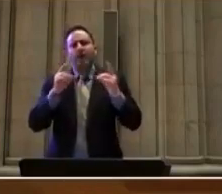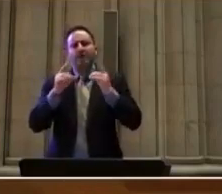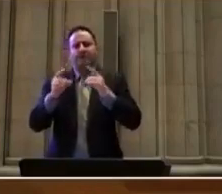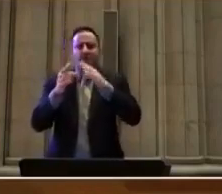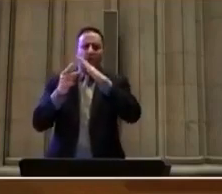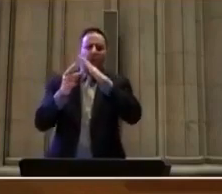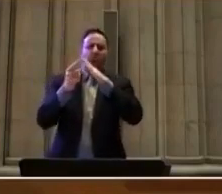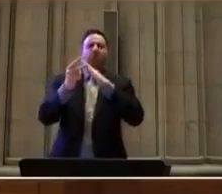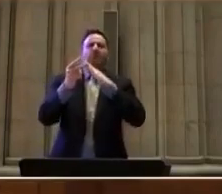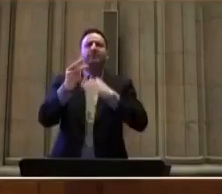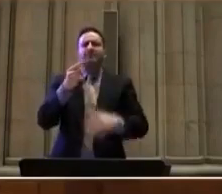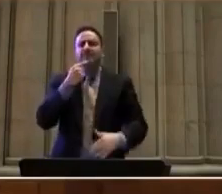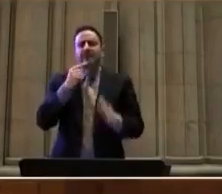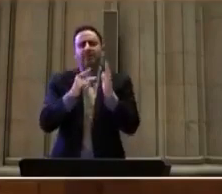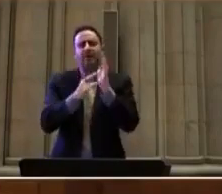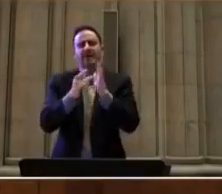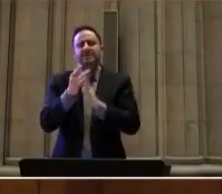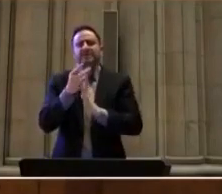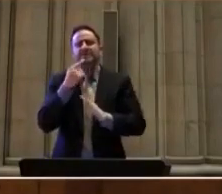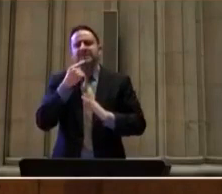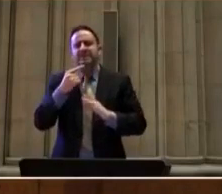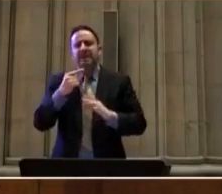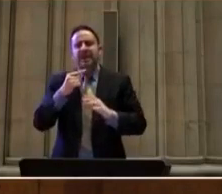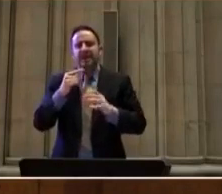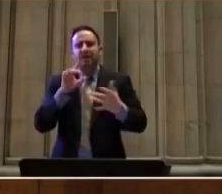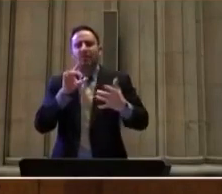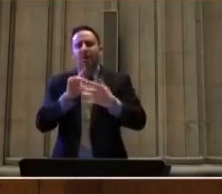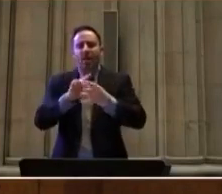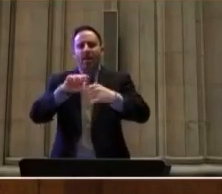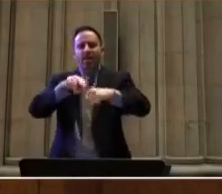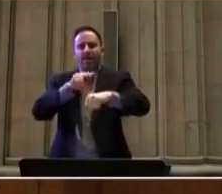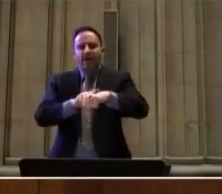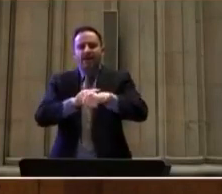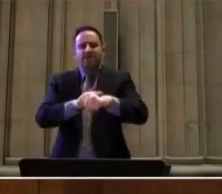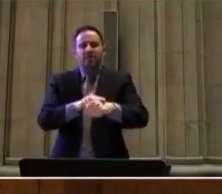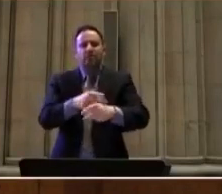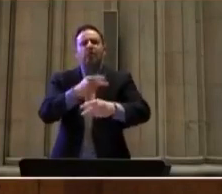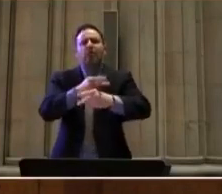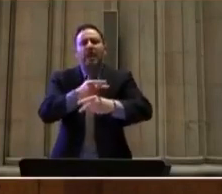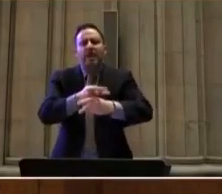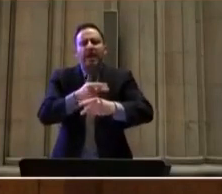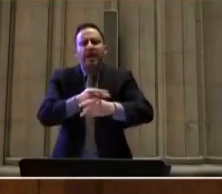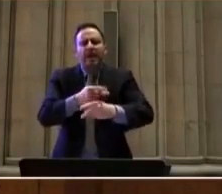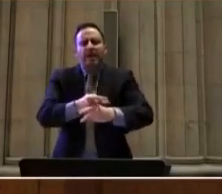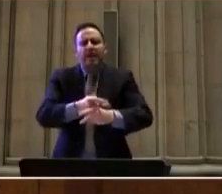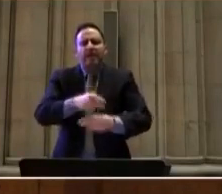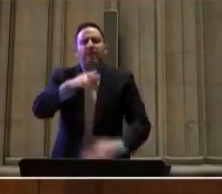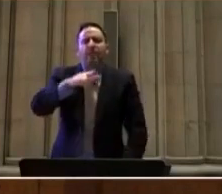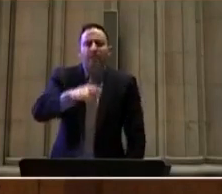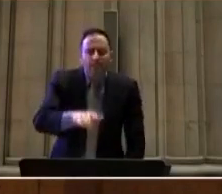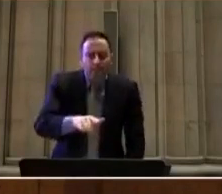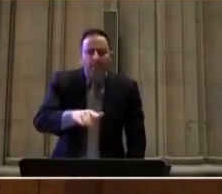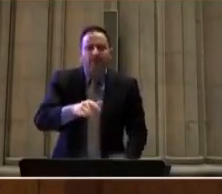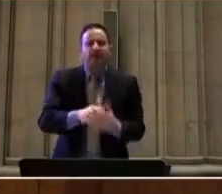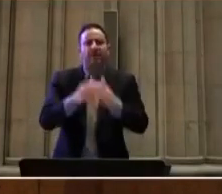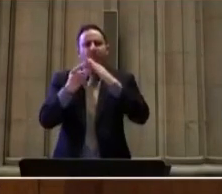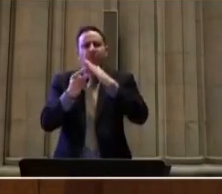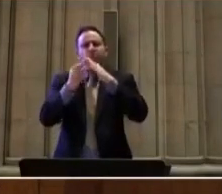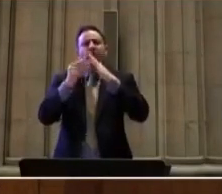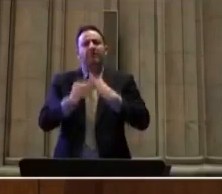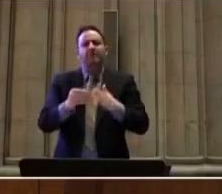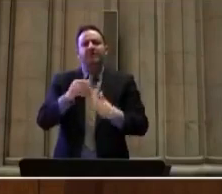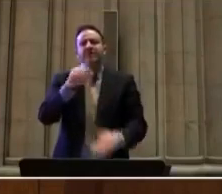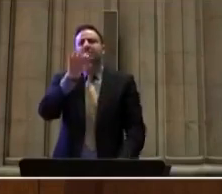saying what Jesus would say about nations caring for the least of these. The prophet was saying then what Franklin